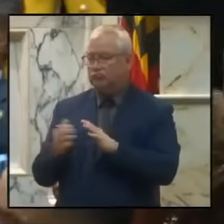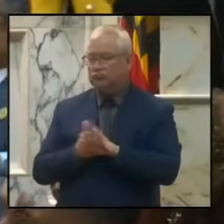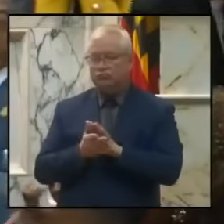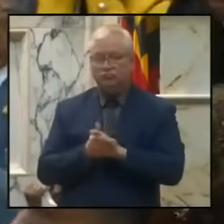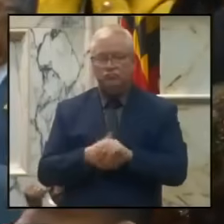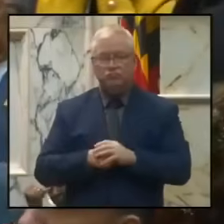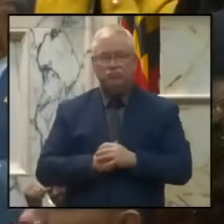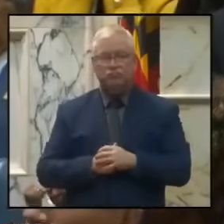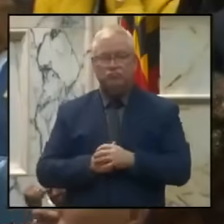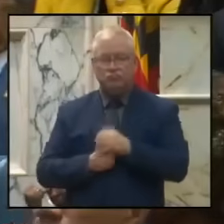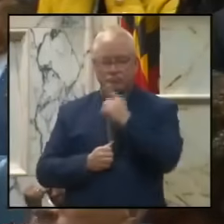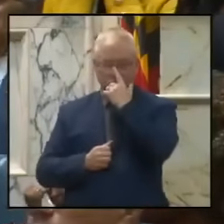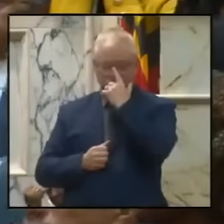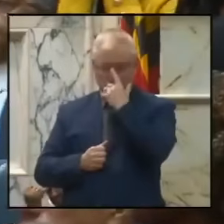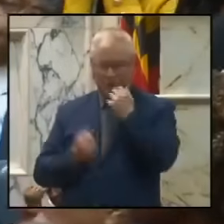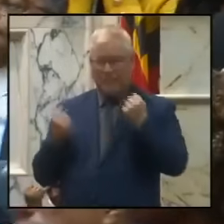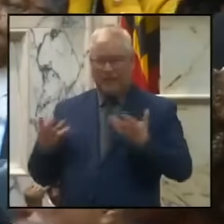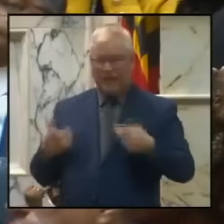That for many in this chamber,